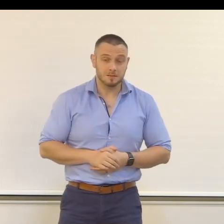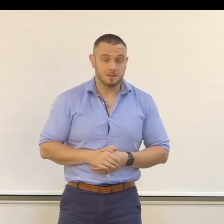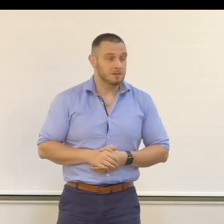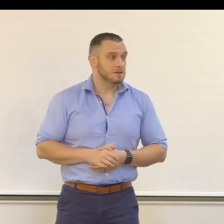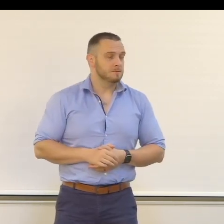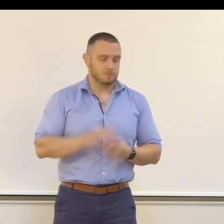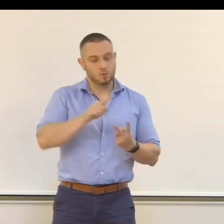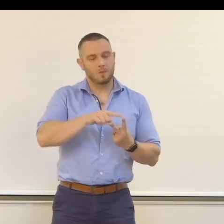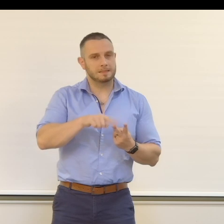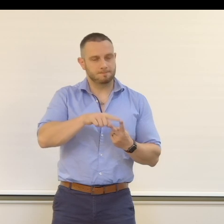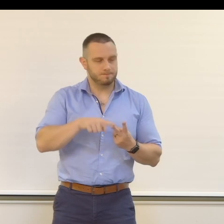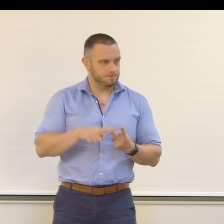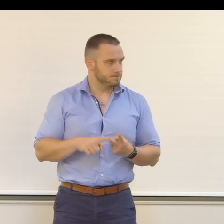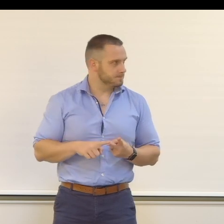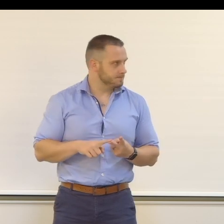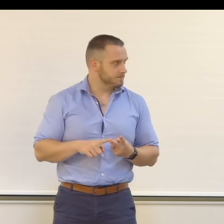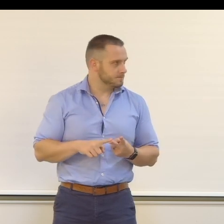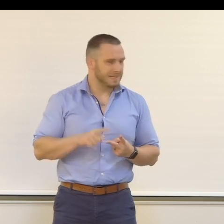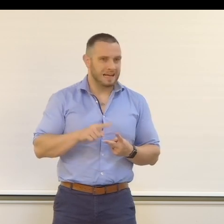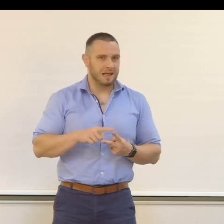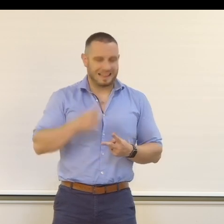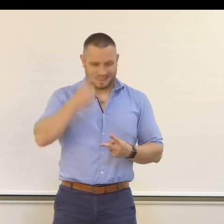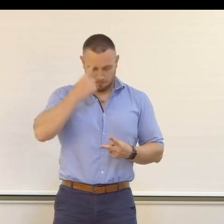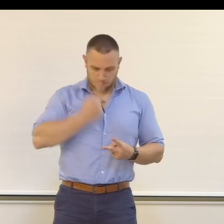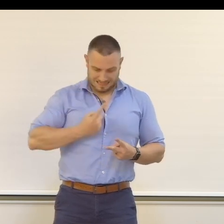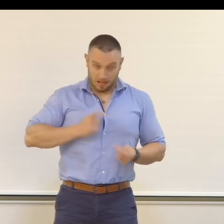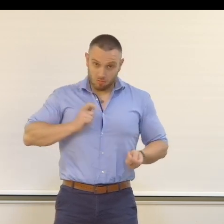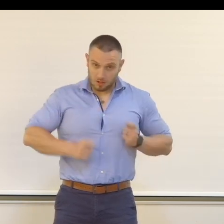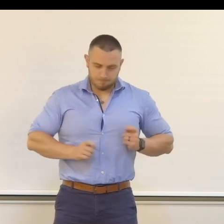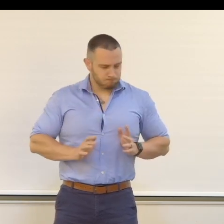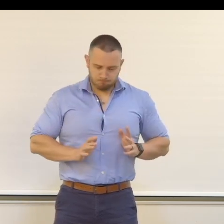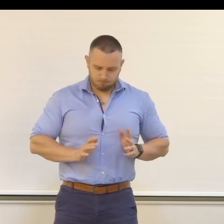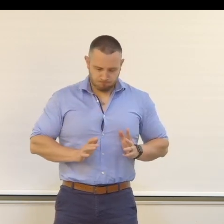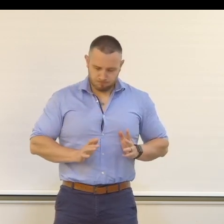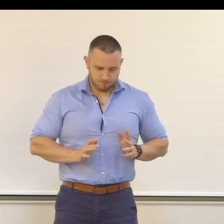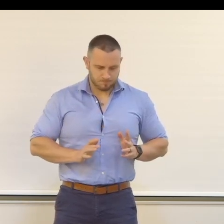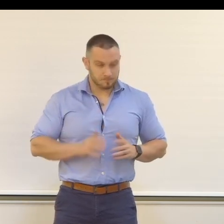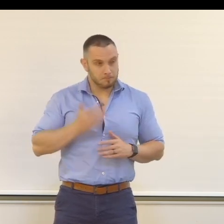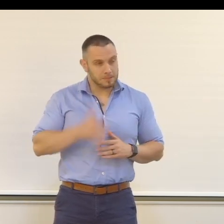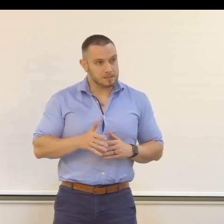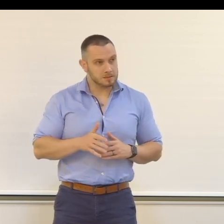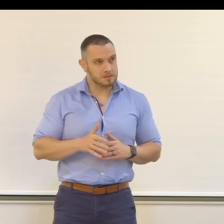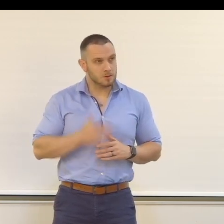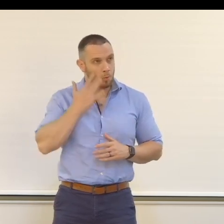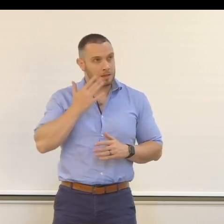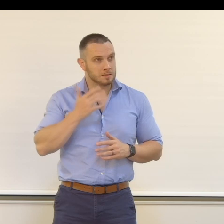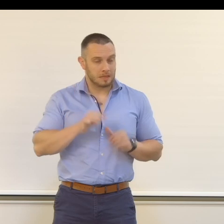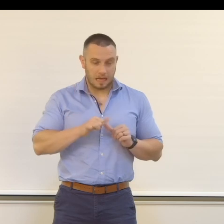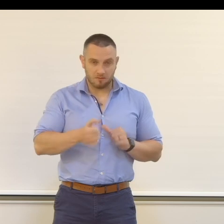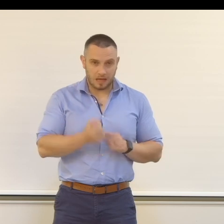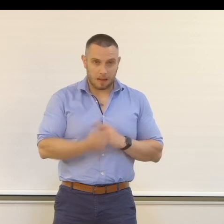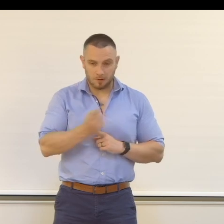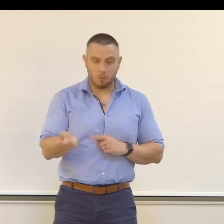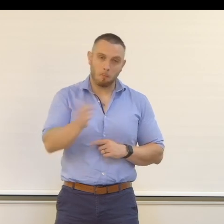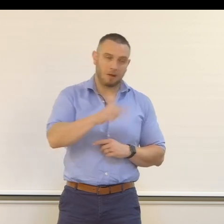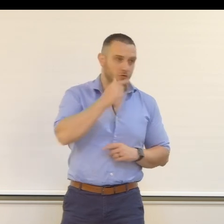Two things. I don't think it changed me as a person. There was a case soon after Mars500. I went back to